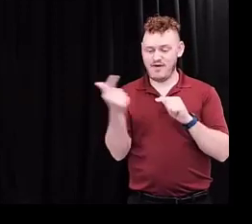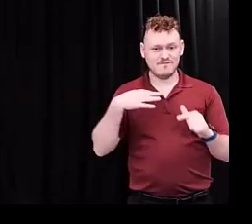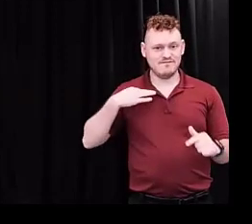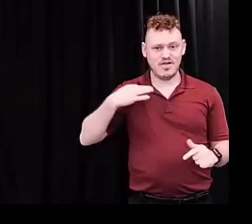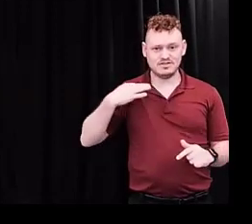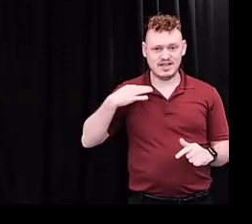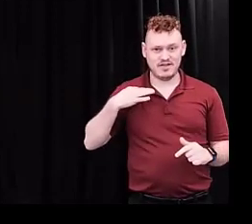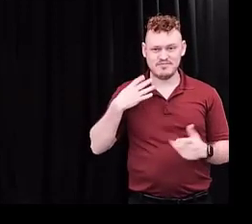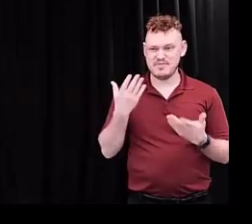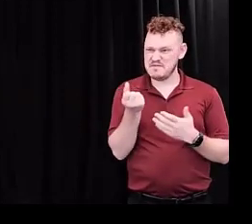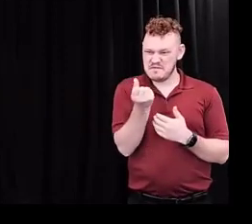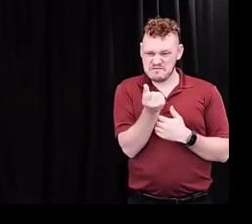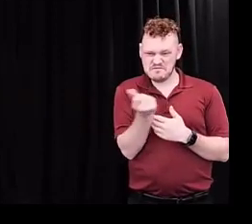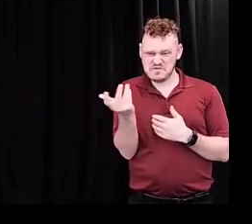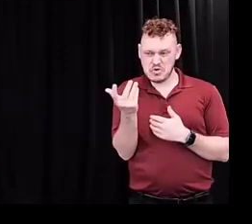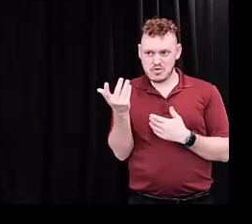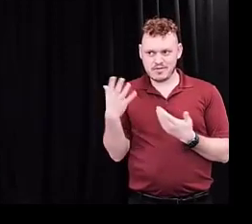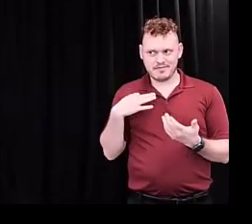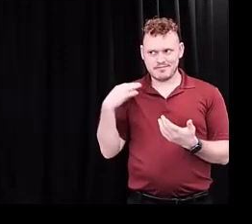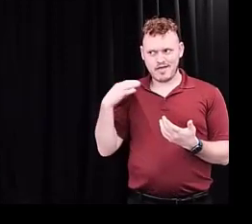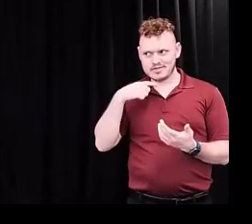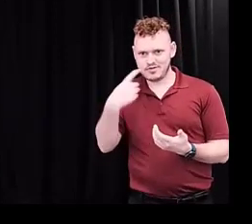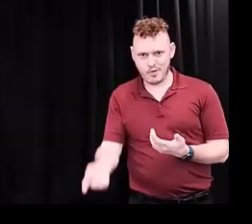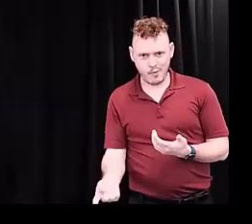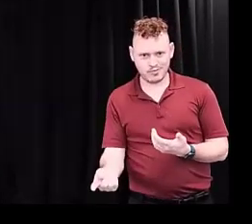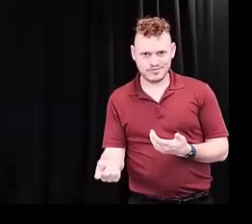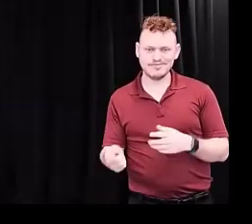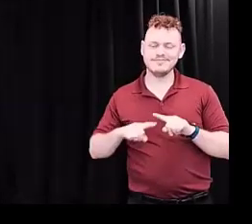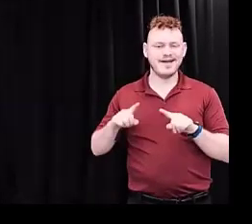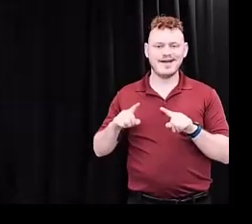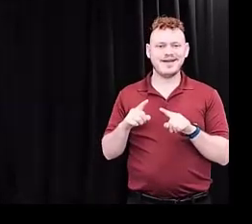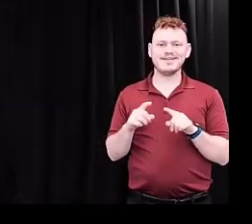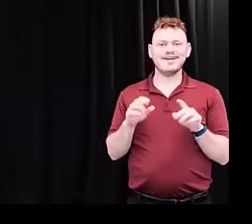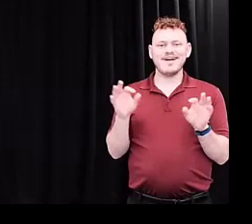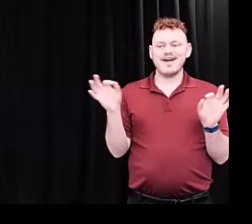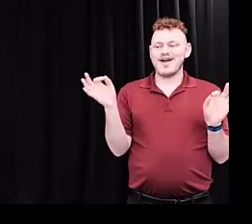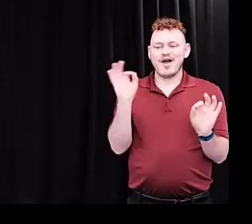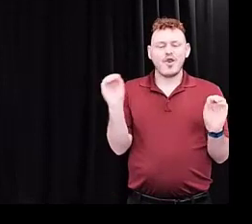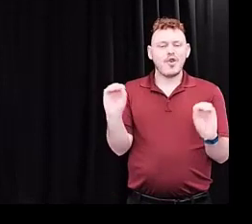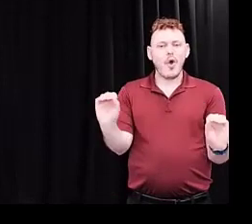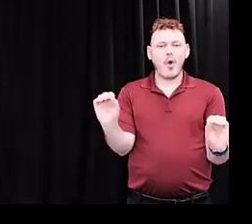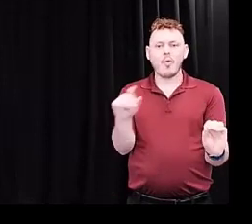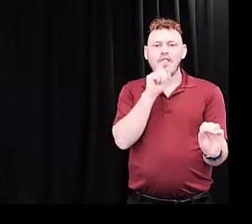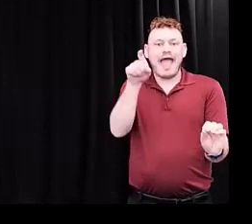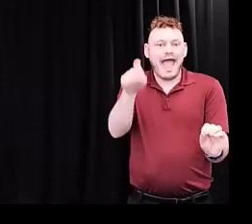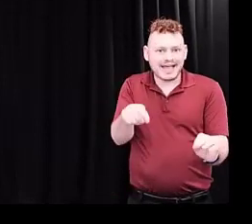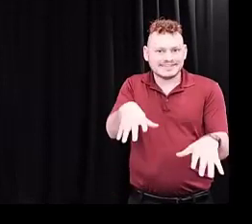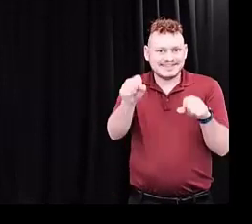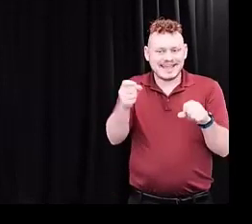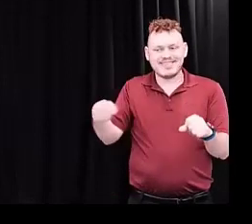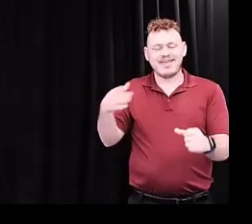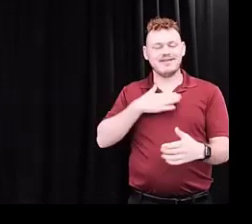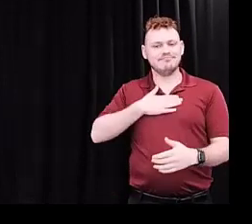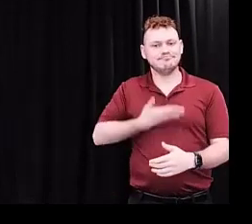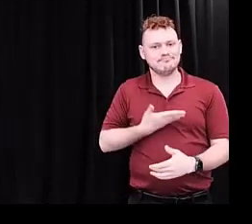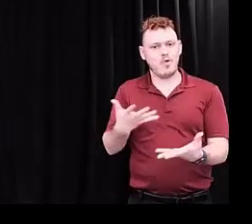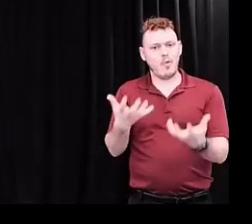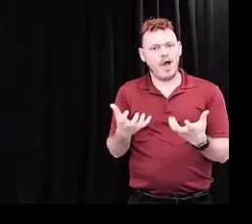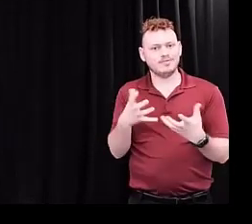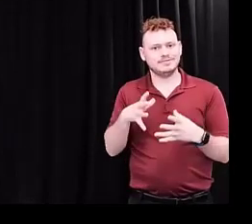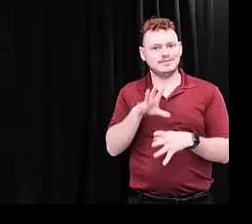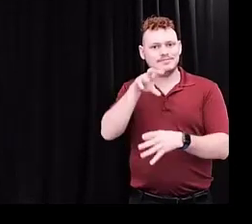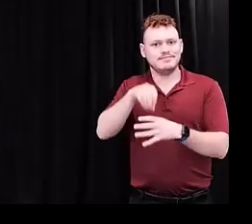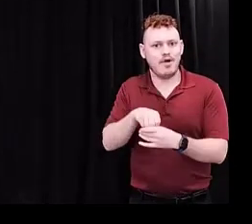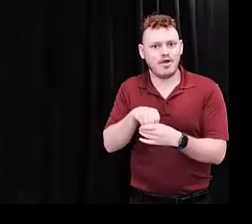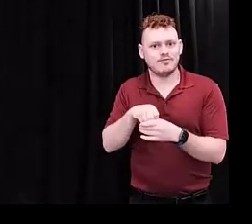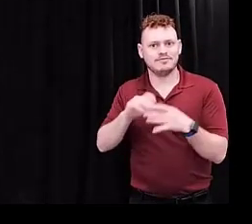voluntary. Maybe a few have been voluntold, but no one really has to take it. They've all wanted to be a part of